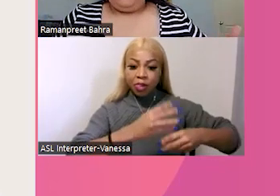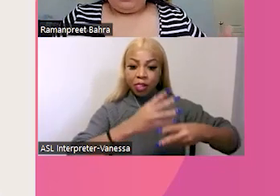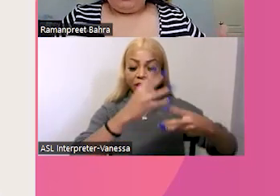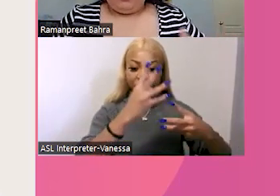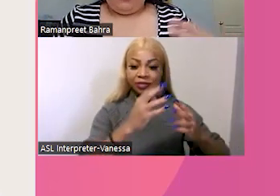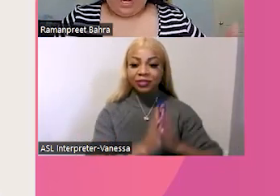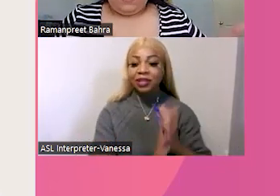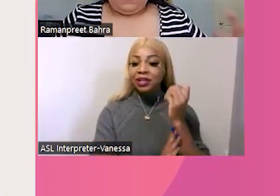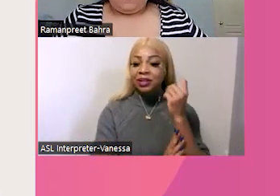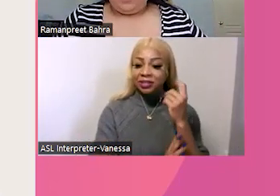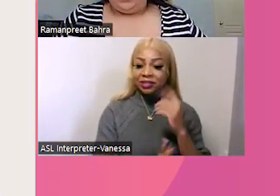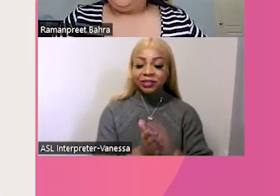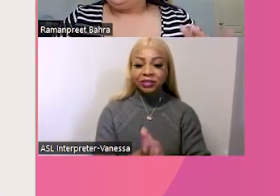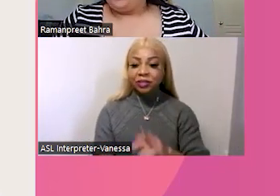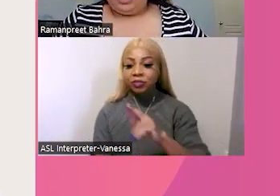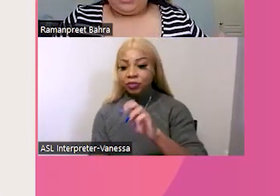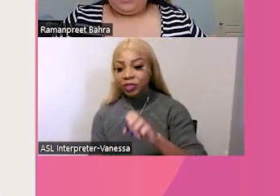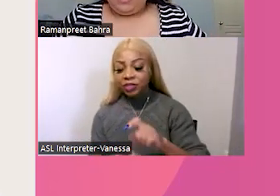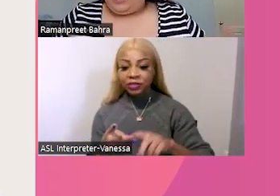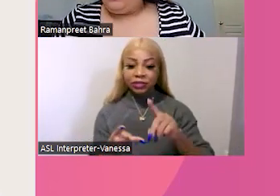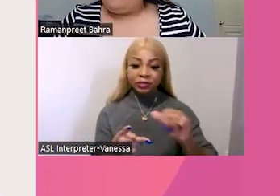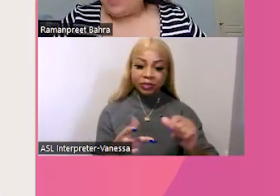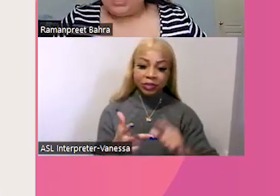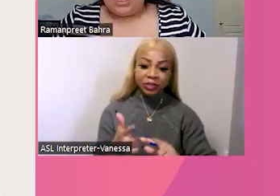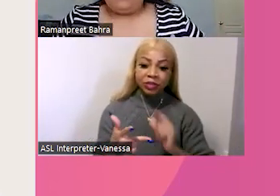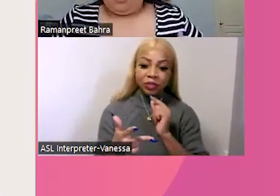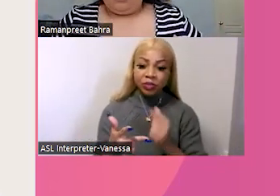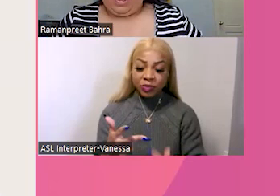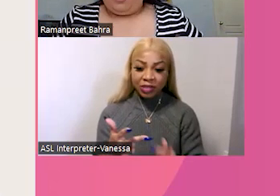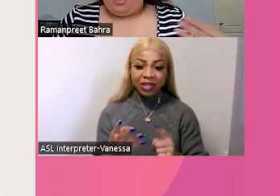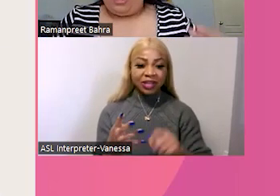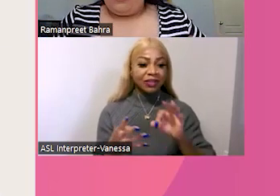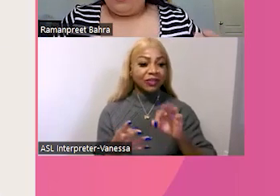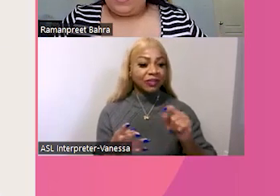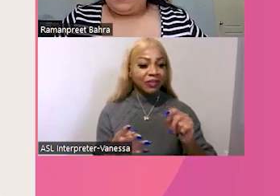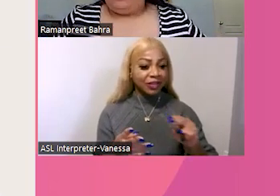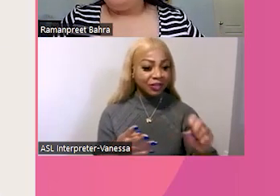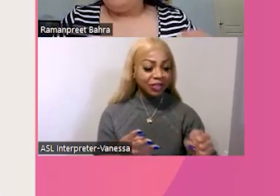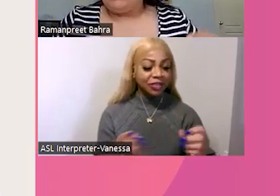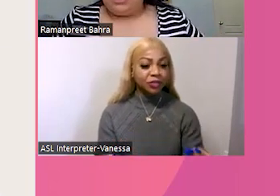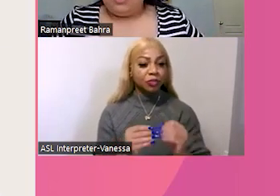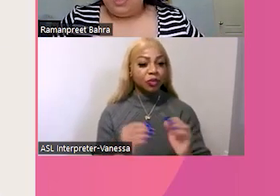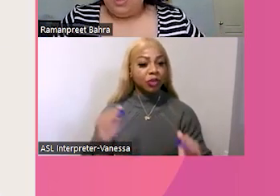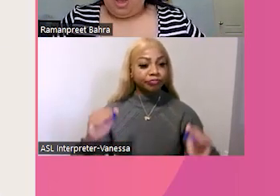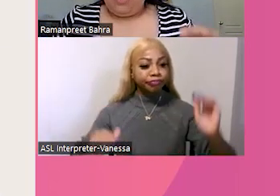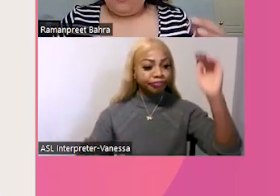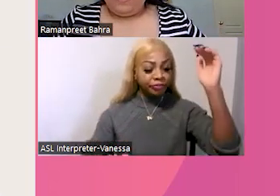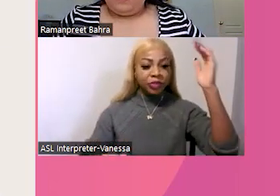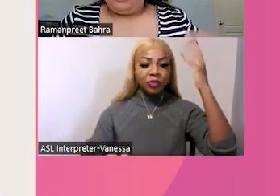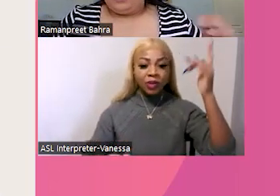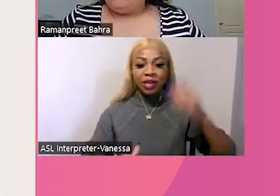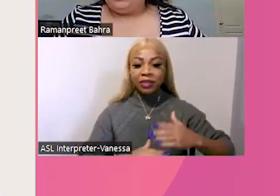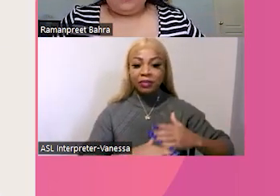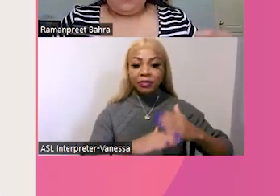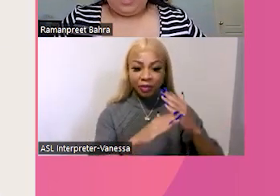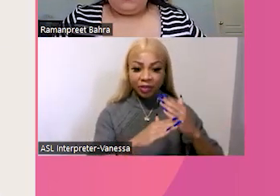these intersections of race, disability, queerness, and fatness are at a higher risk due to the barriers of